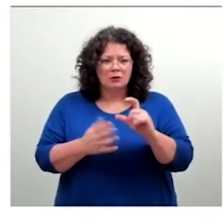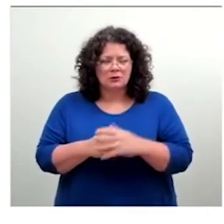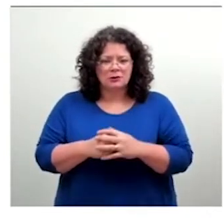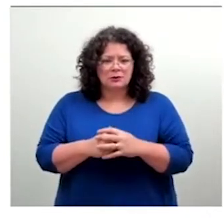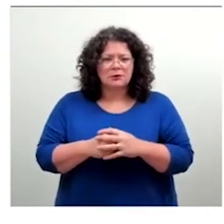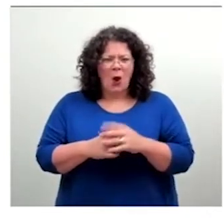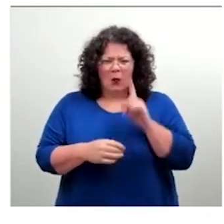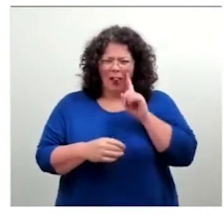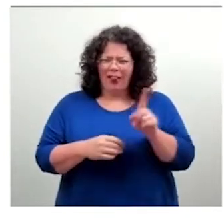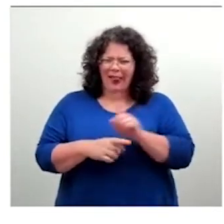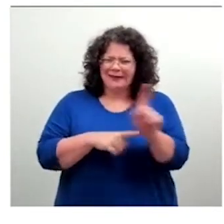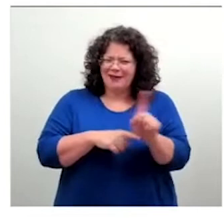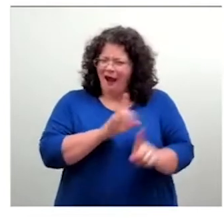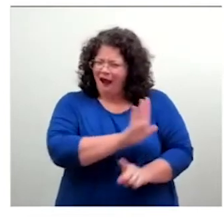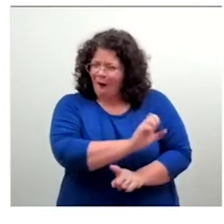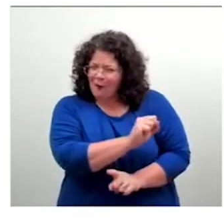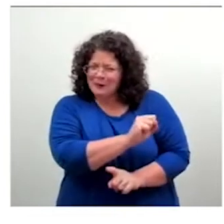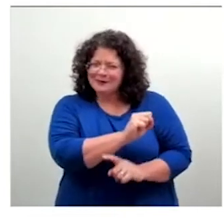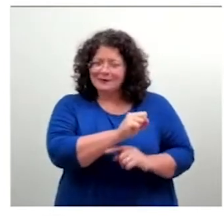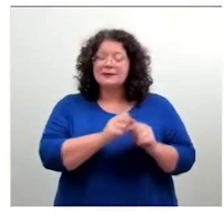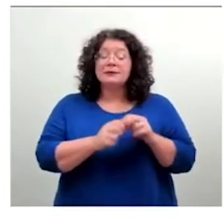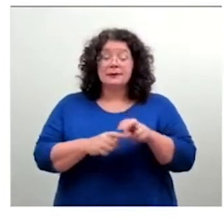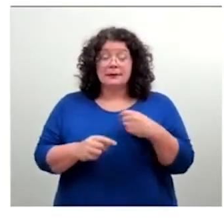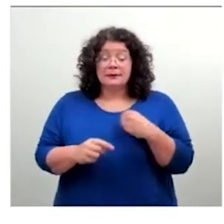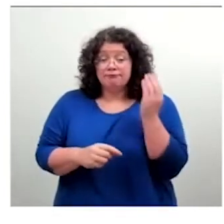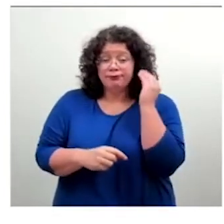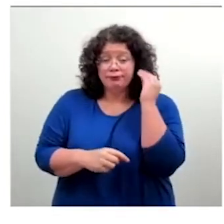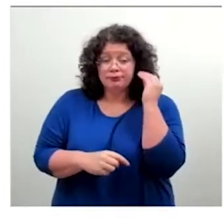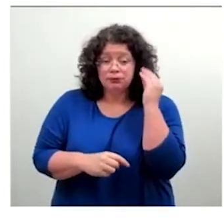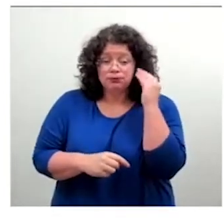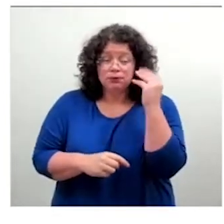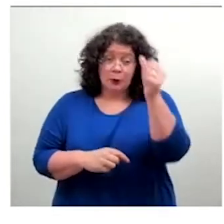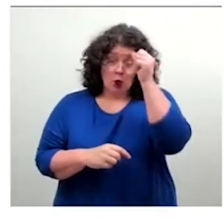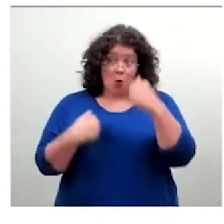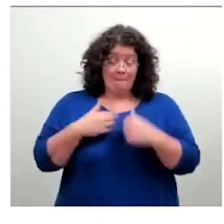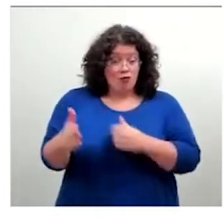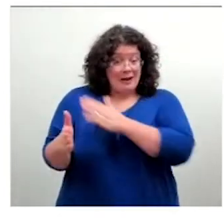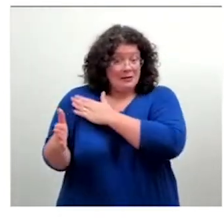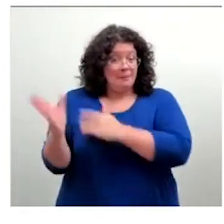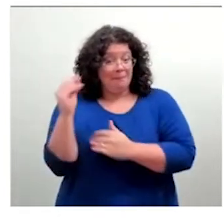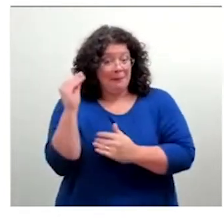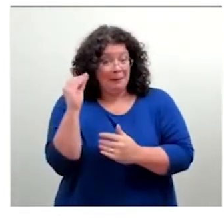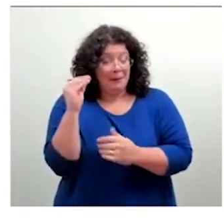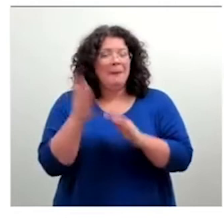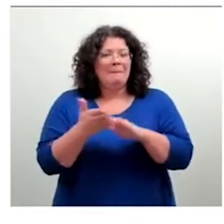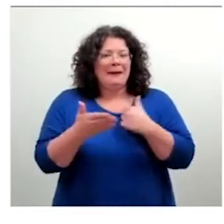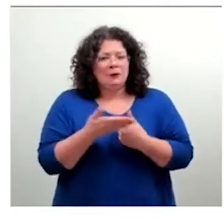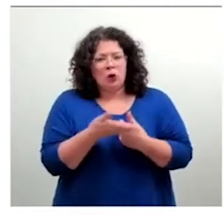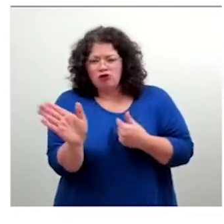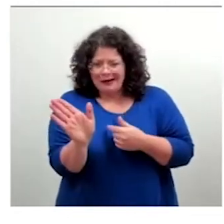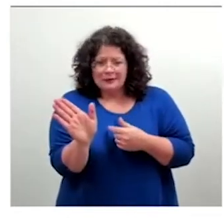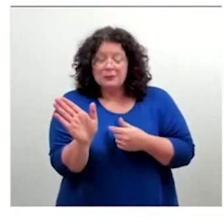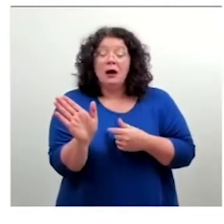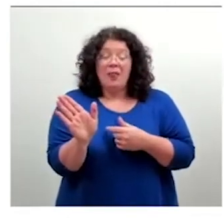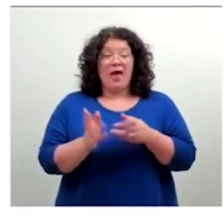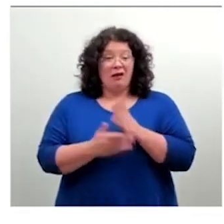comes right in front of us, so we know we're walking straight towards it. Foreign Plaza. On Main Street and straight Fast towards